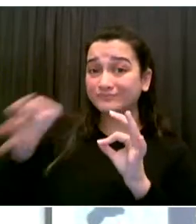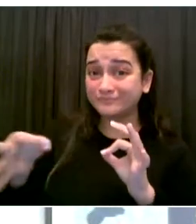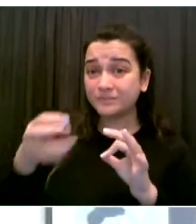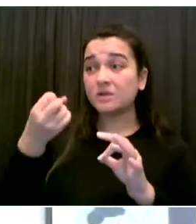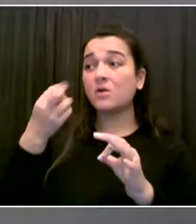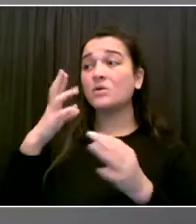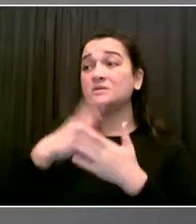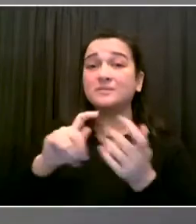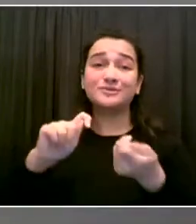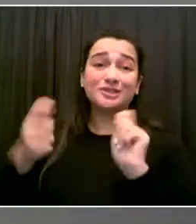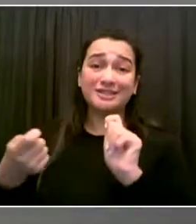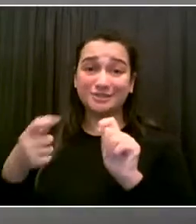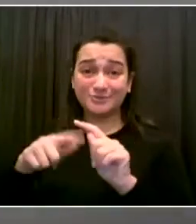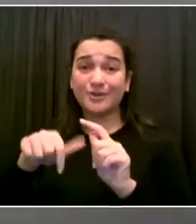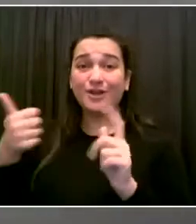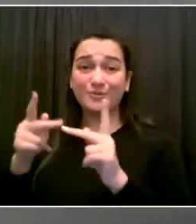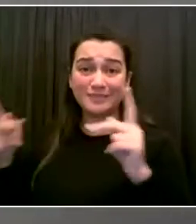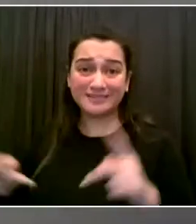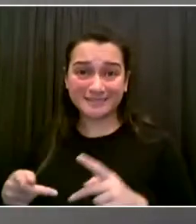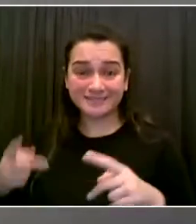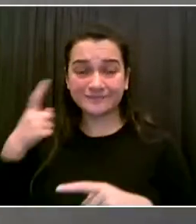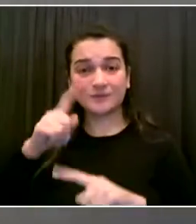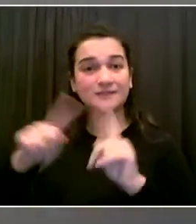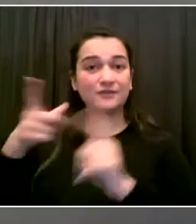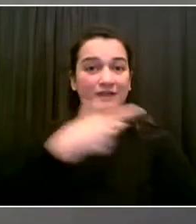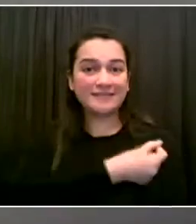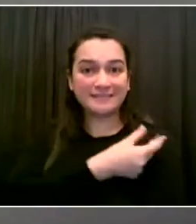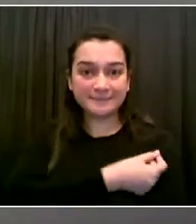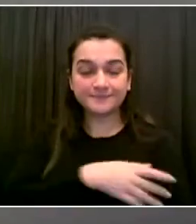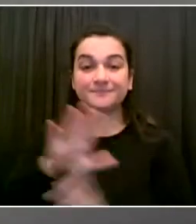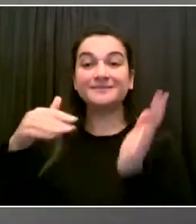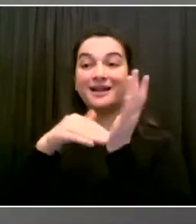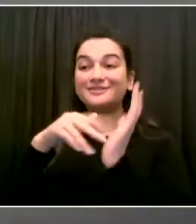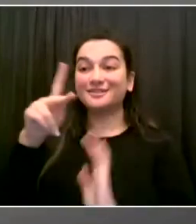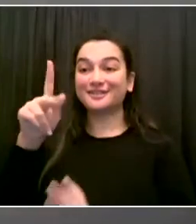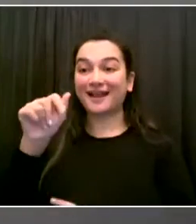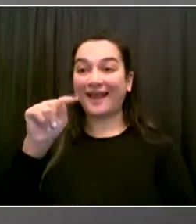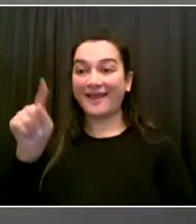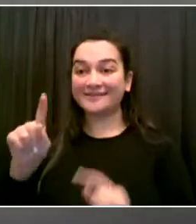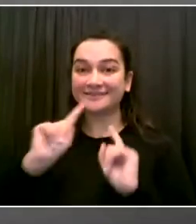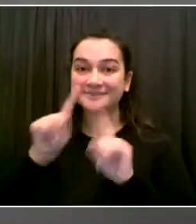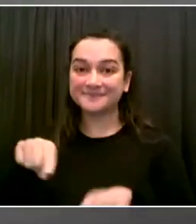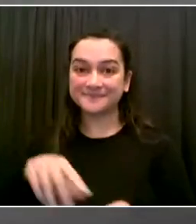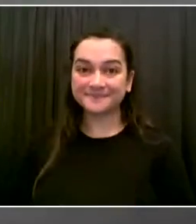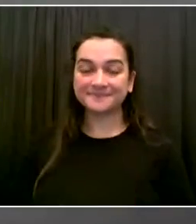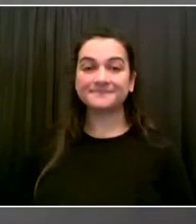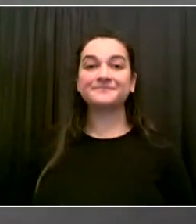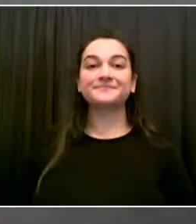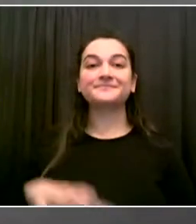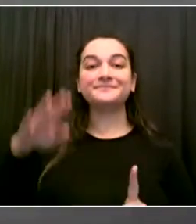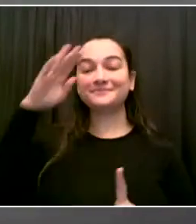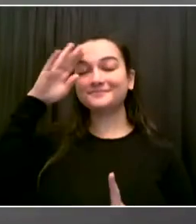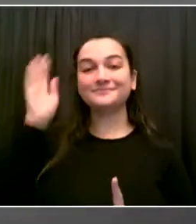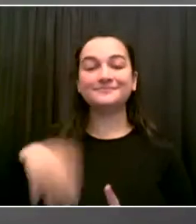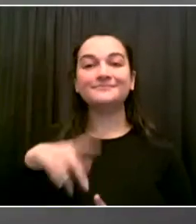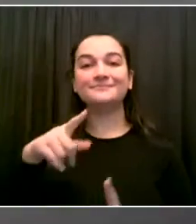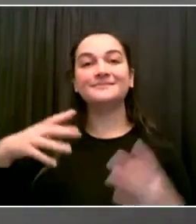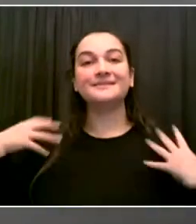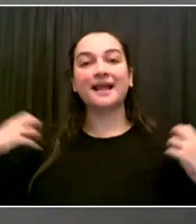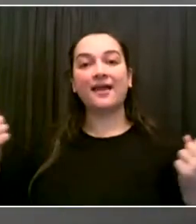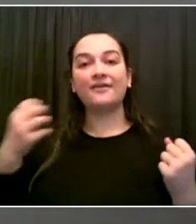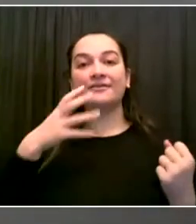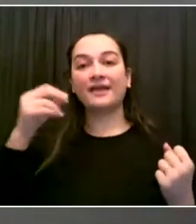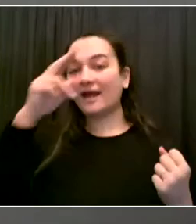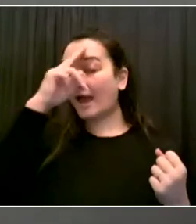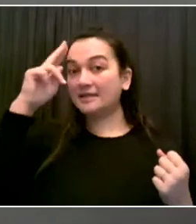Sir, so Health and Hospitals is primarily doing the Pfizer vaccine because of our ability to handle